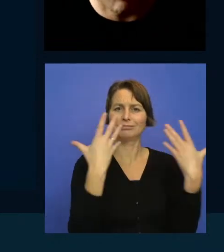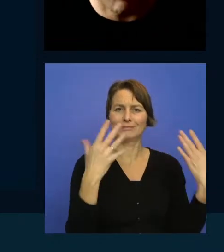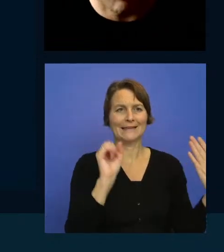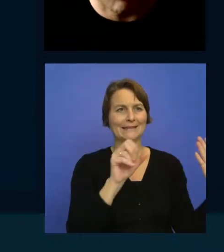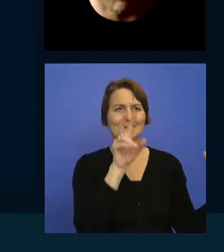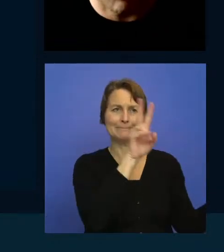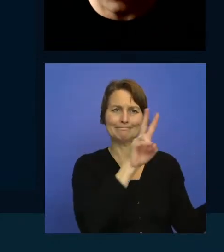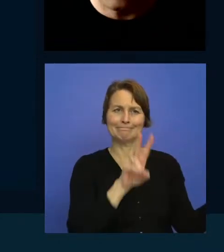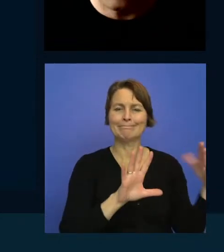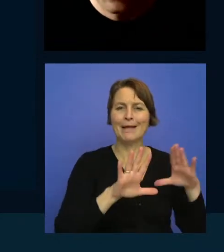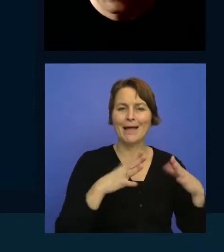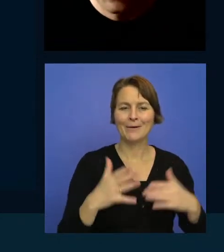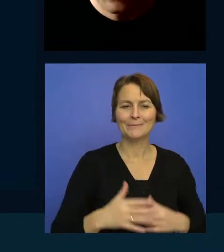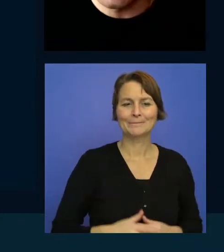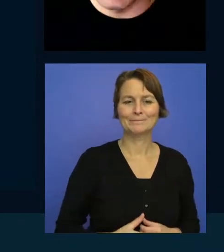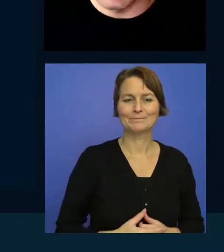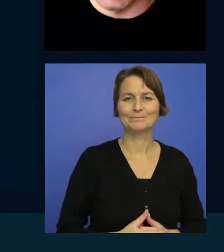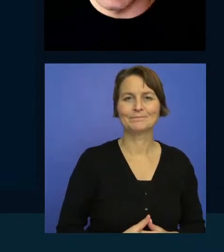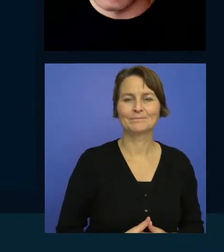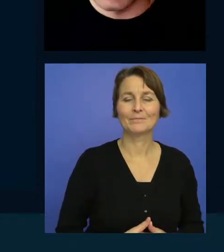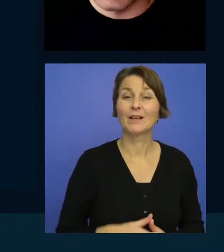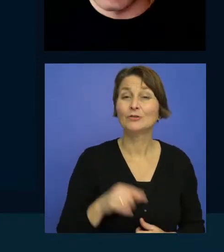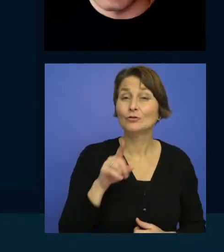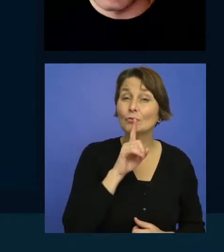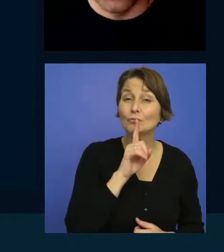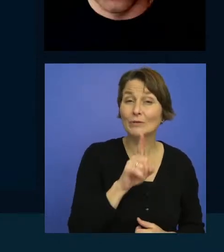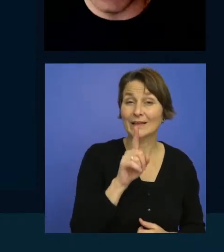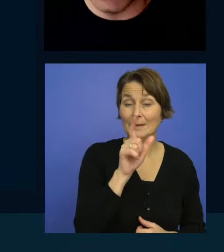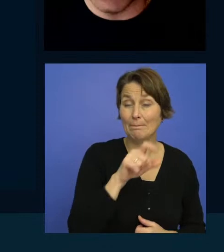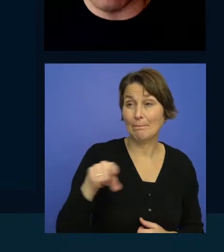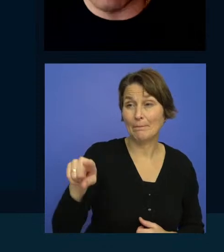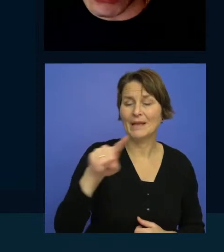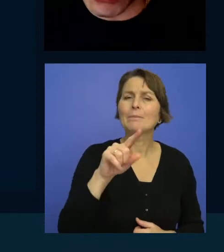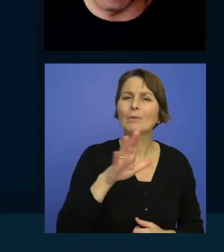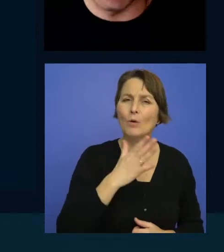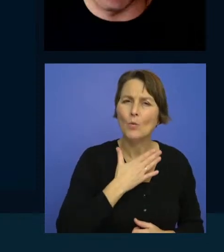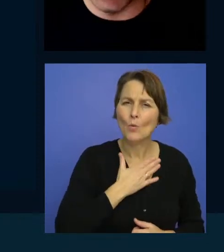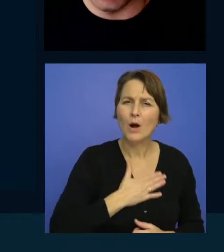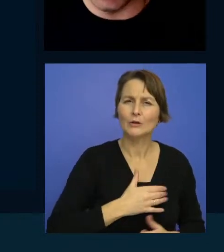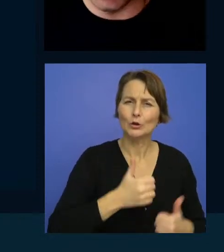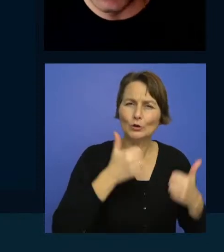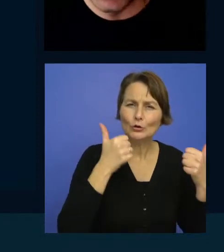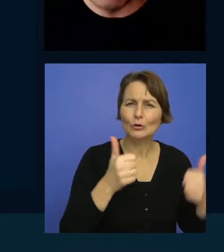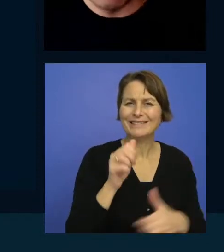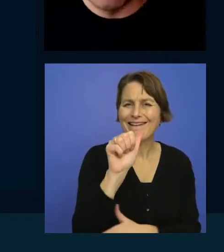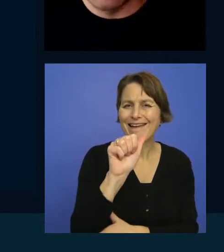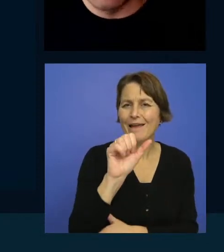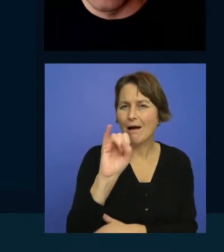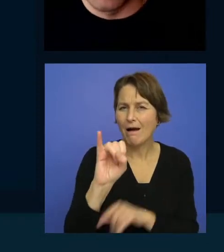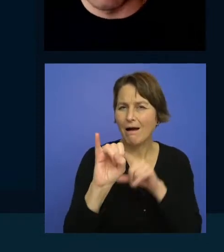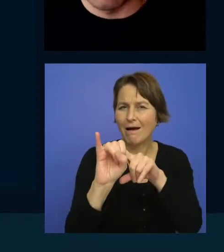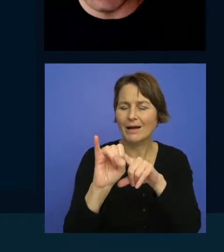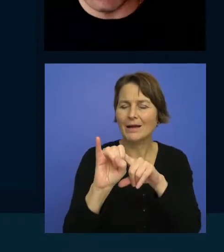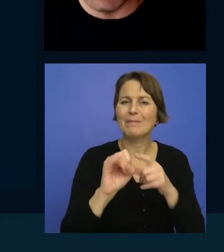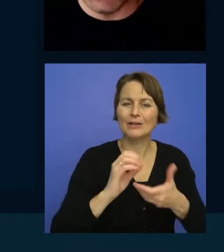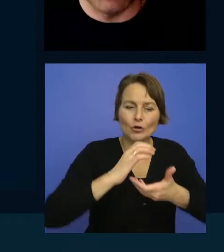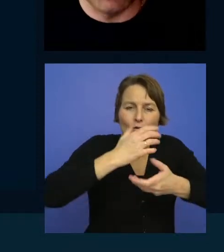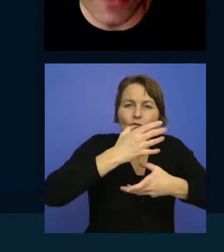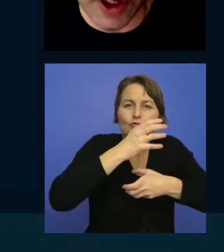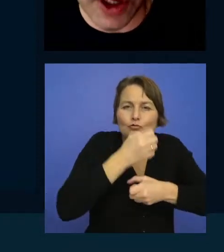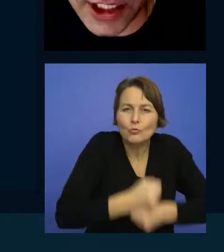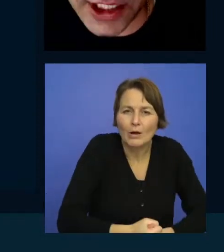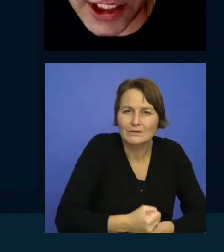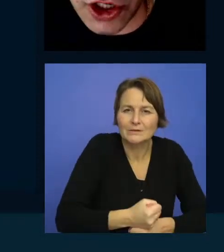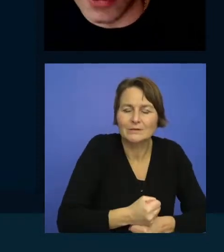customers essentially is this whole notion of designing trustworthy AI. When more and more of decisions are going to be, based